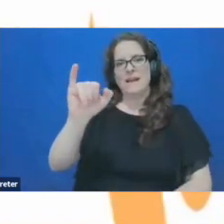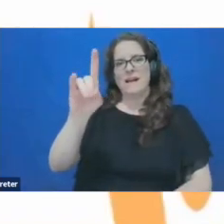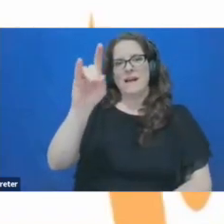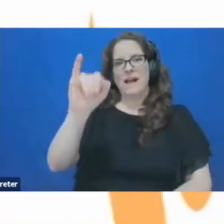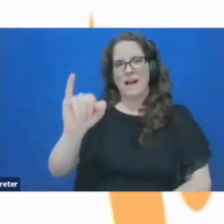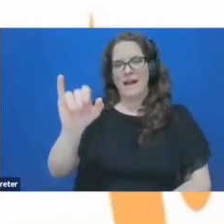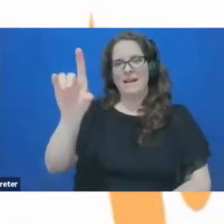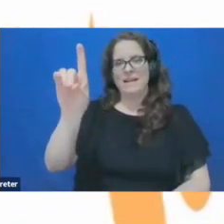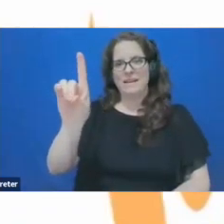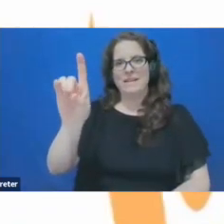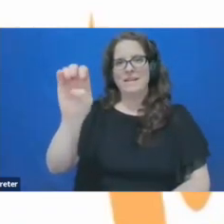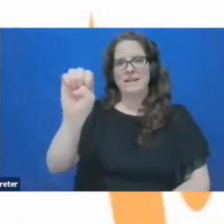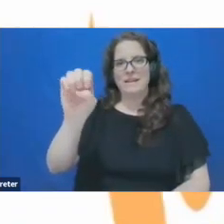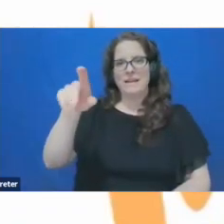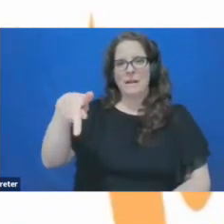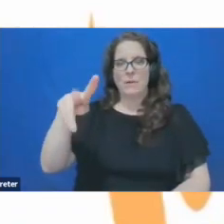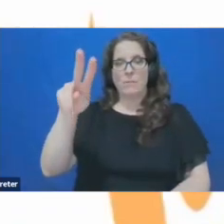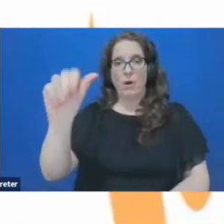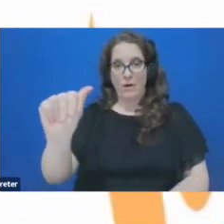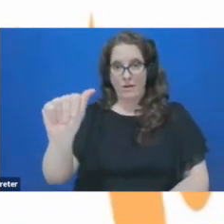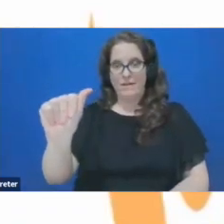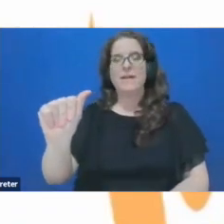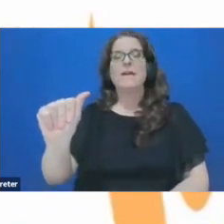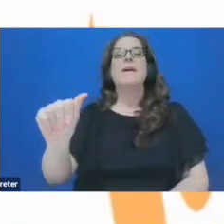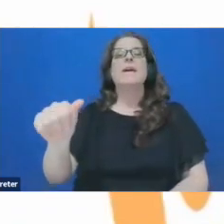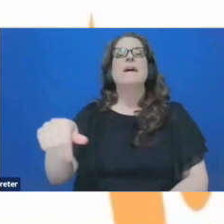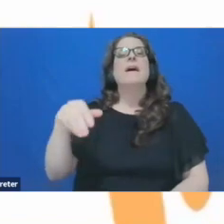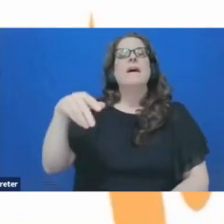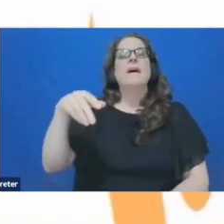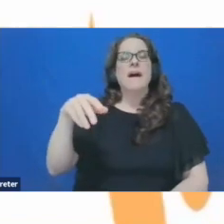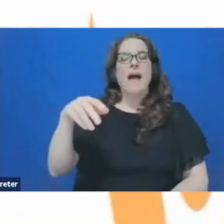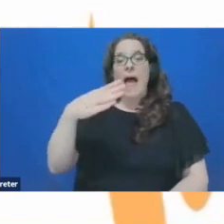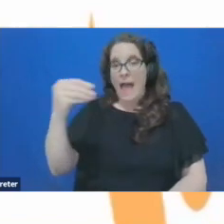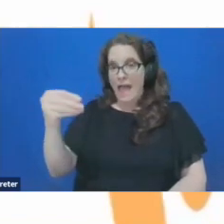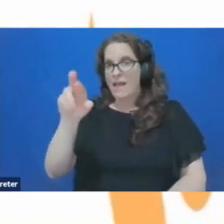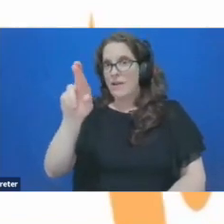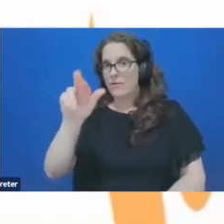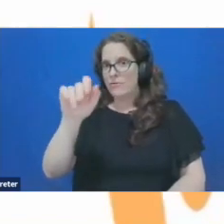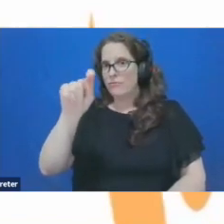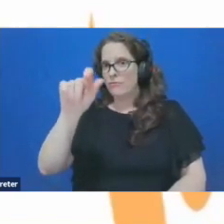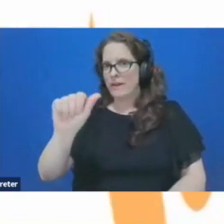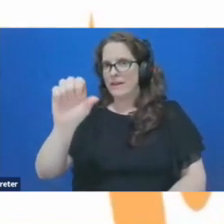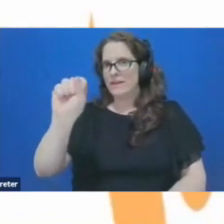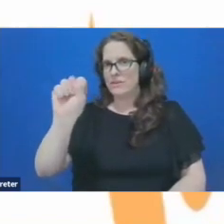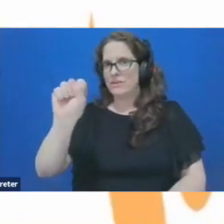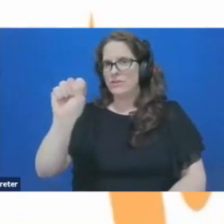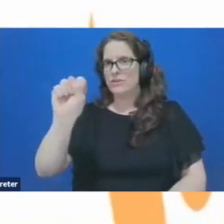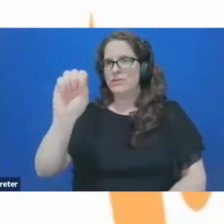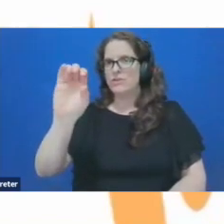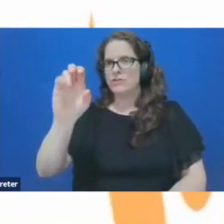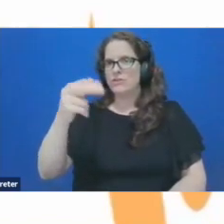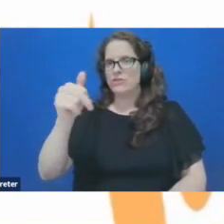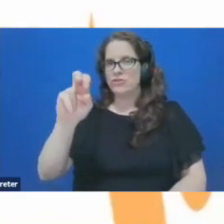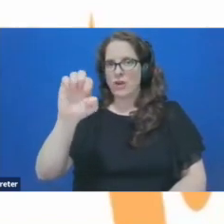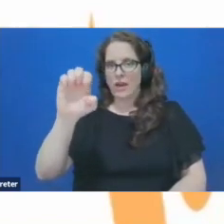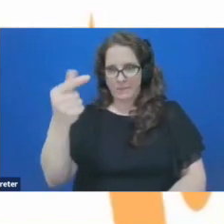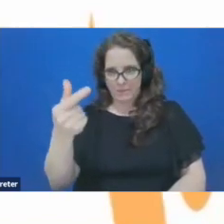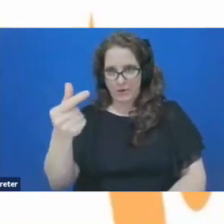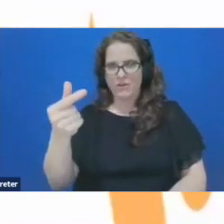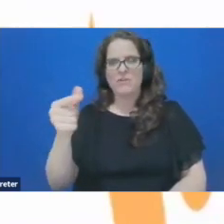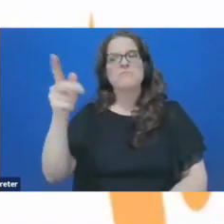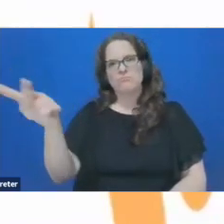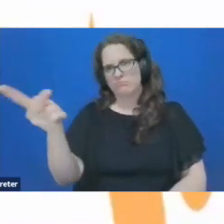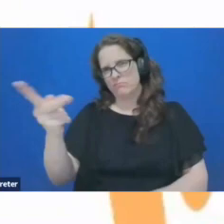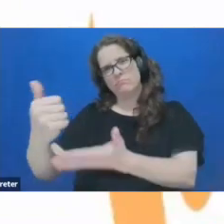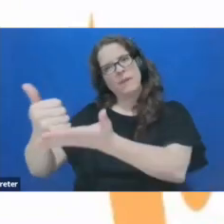Rita Scheinberg, MC Transitions, for all their help with Transition Times and the dedication to